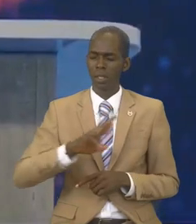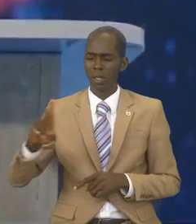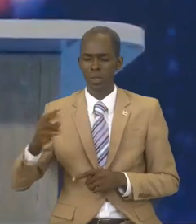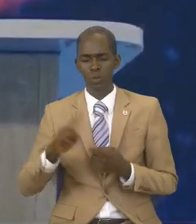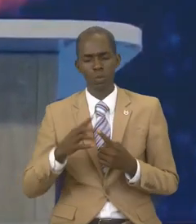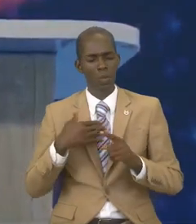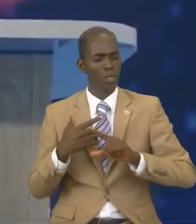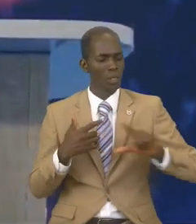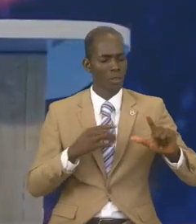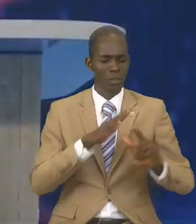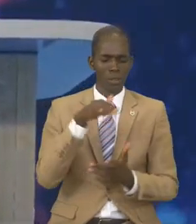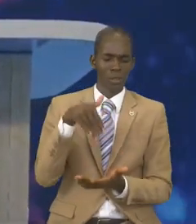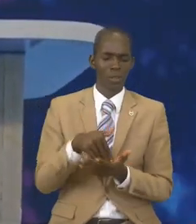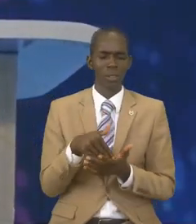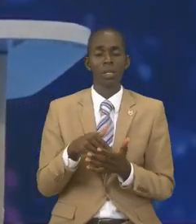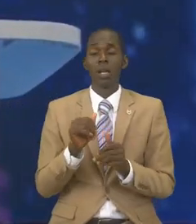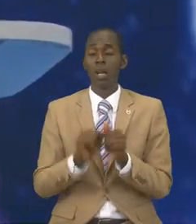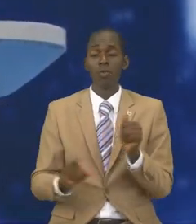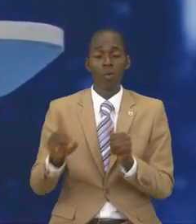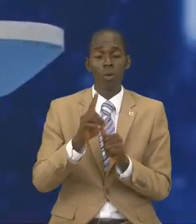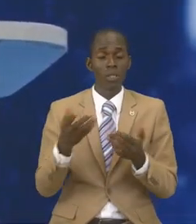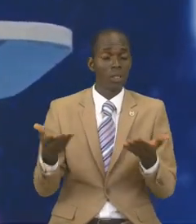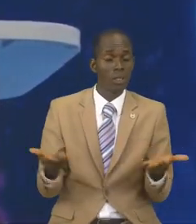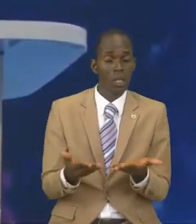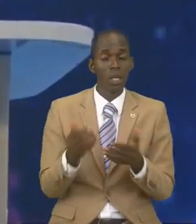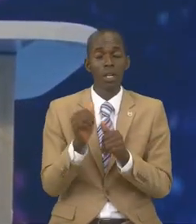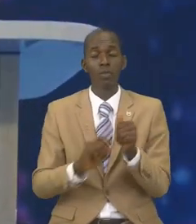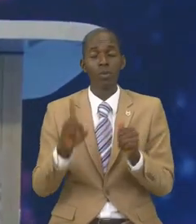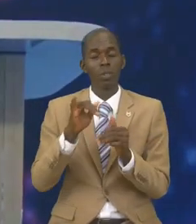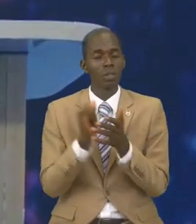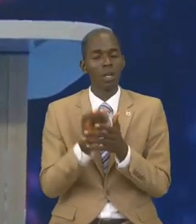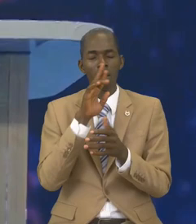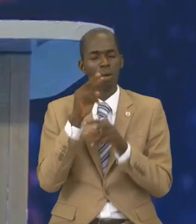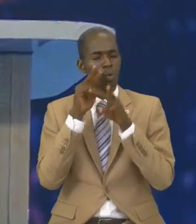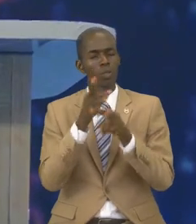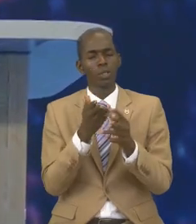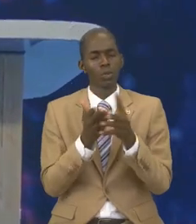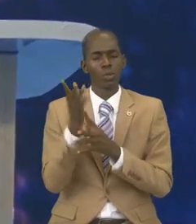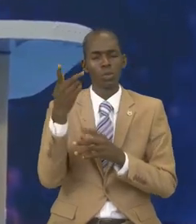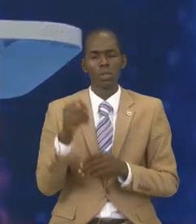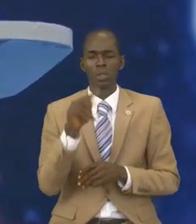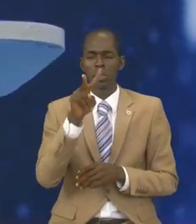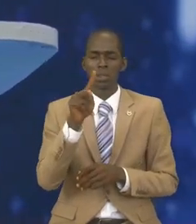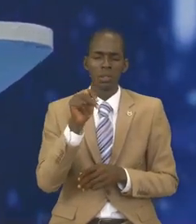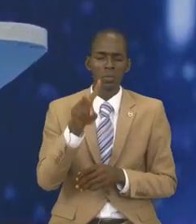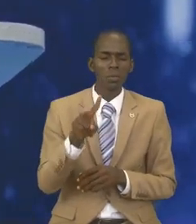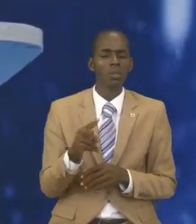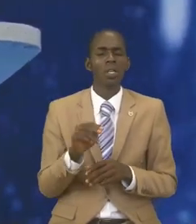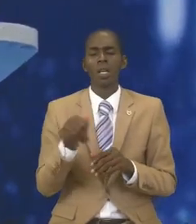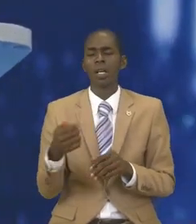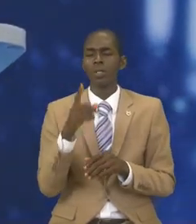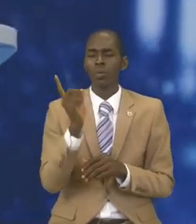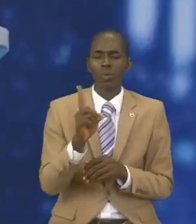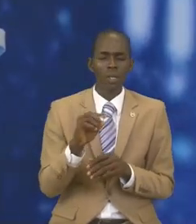at the center, everyone now here, and those who are listening over the radio, over the television, any congregation